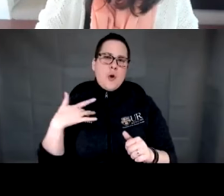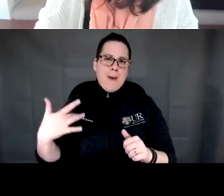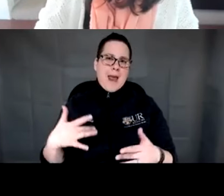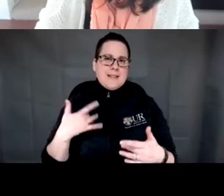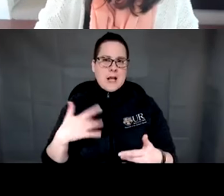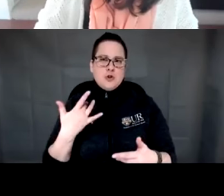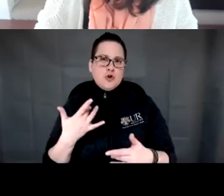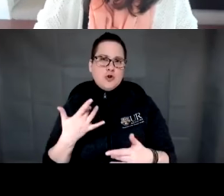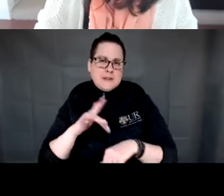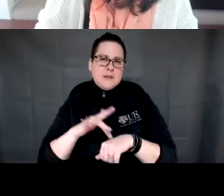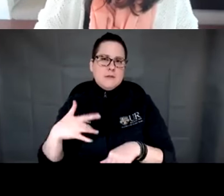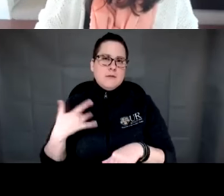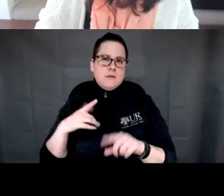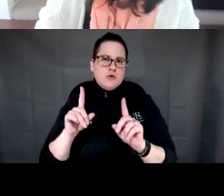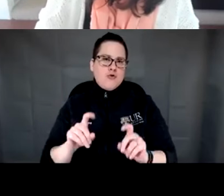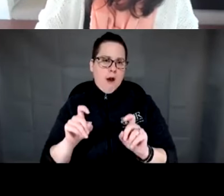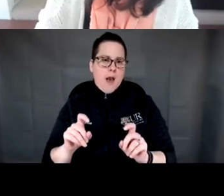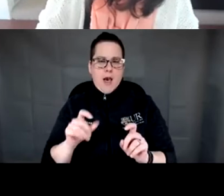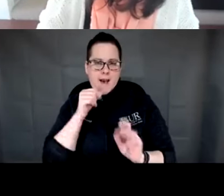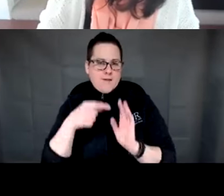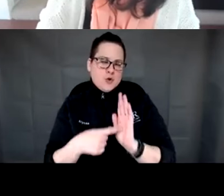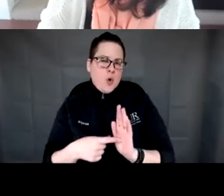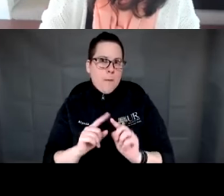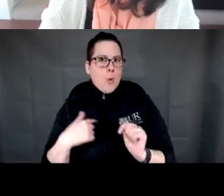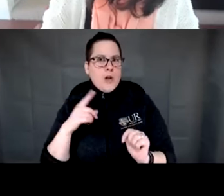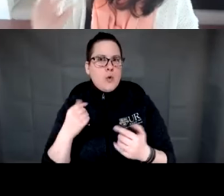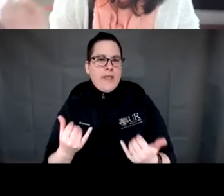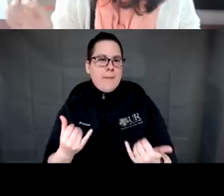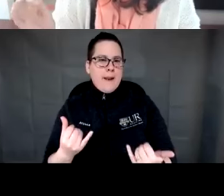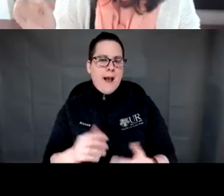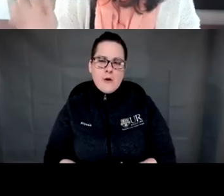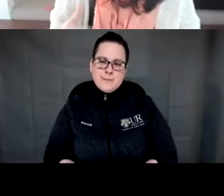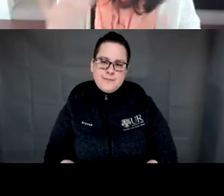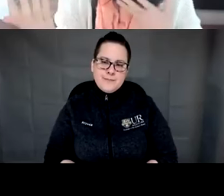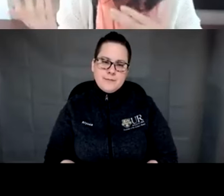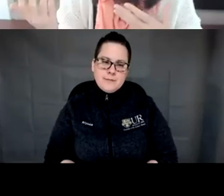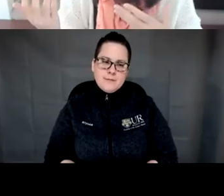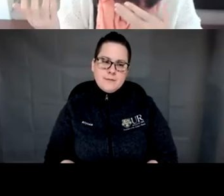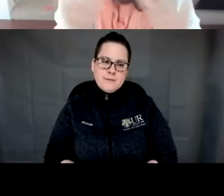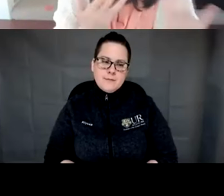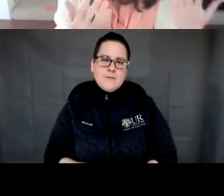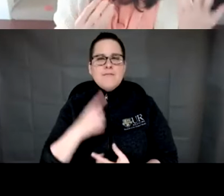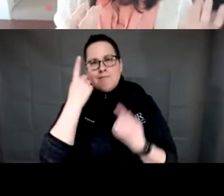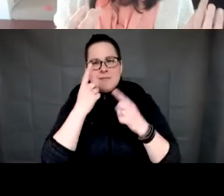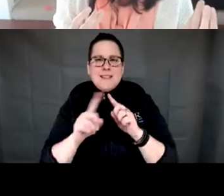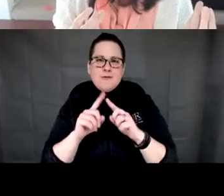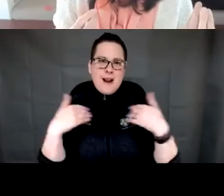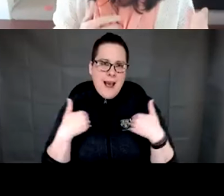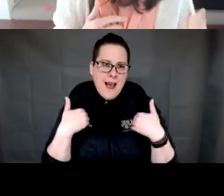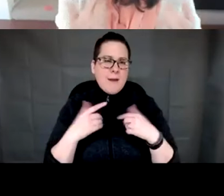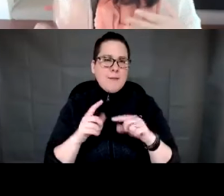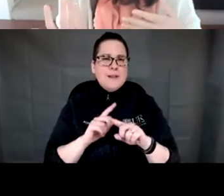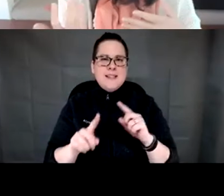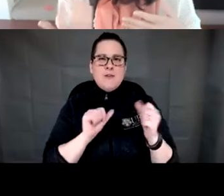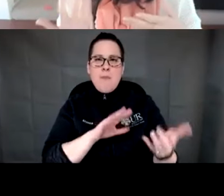as well, although I haven't shown these here. But I think I do think of, you know, when we consider different animals and different modalities,